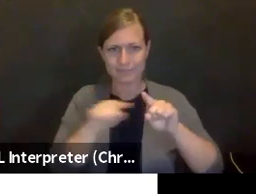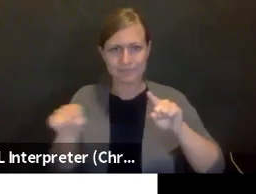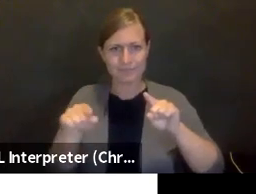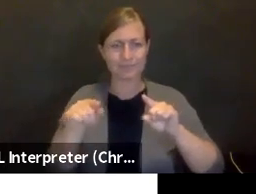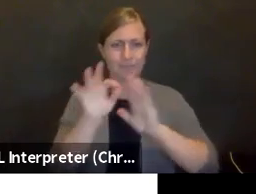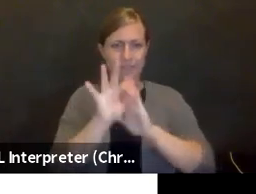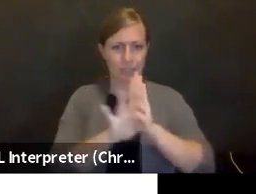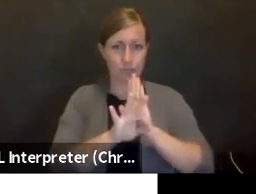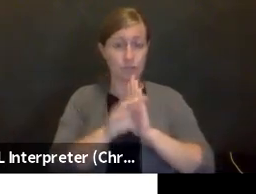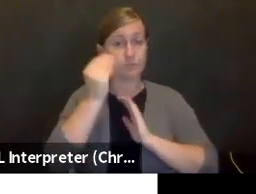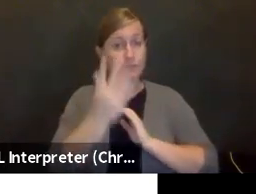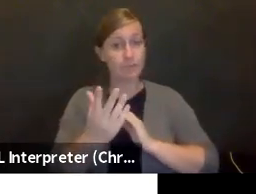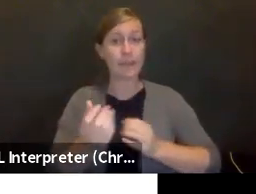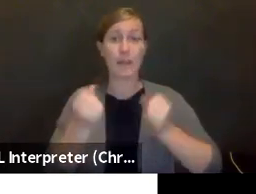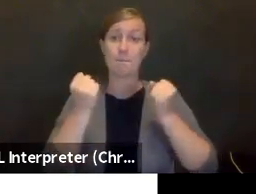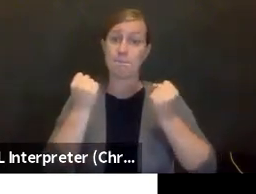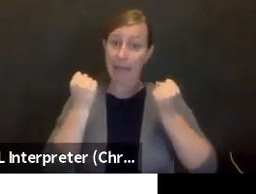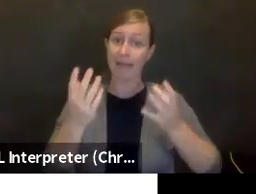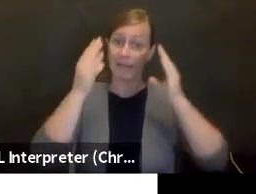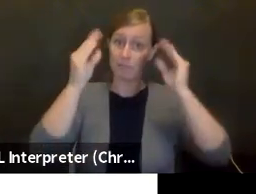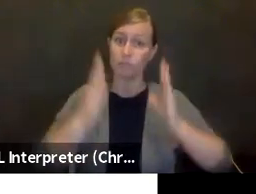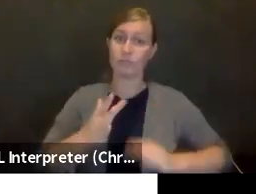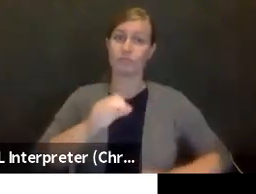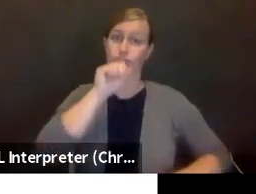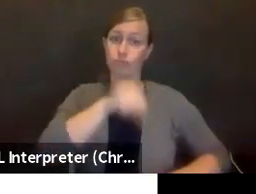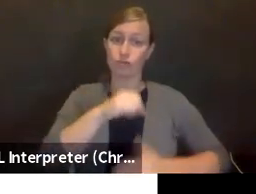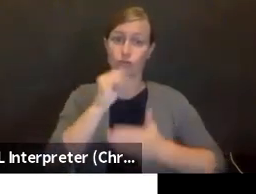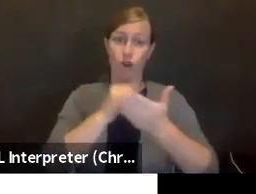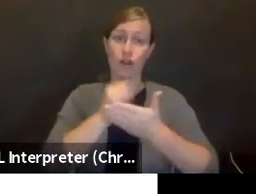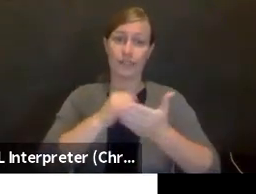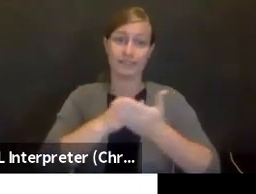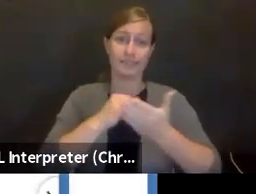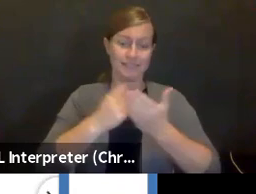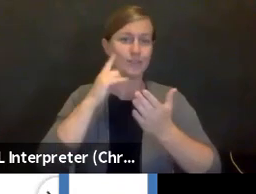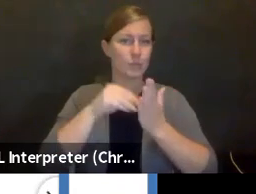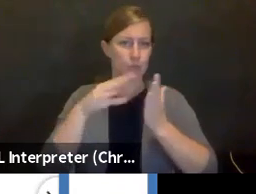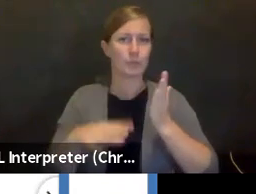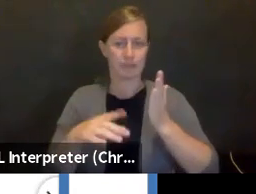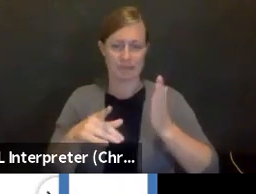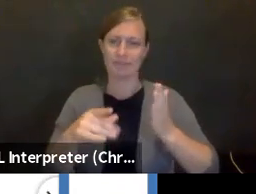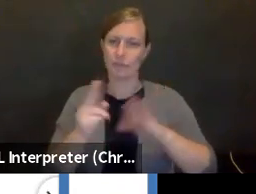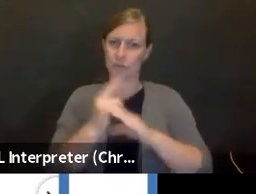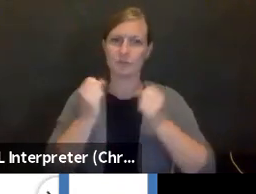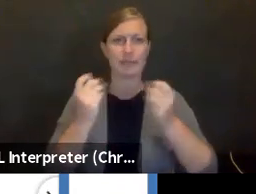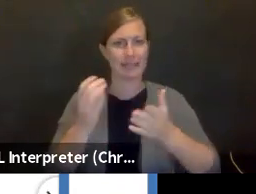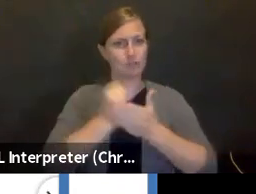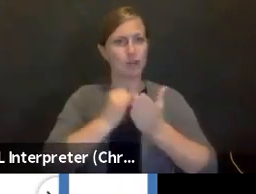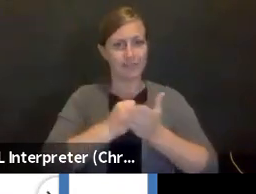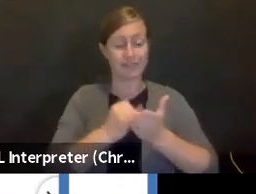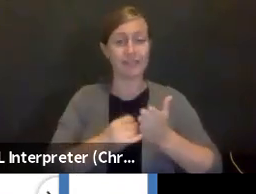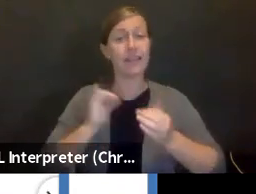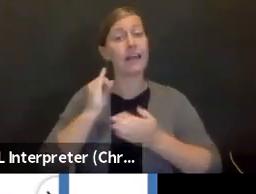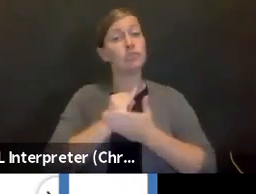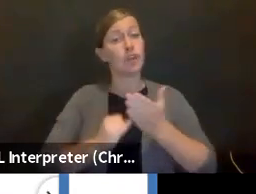a lot of teachers use the drawing feature for students. This is what they do a lot of activities on. So the drawing feature, I